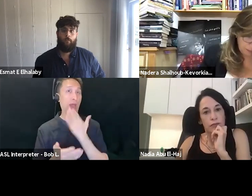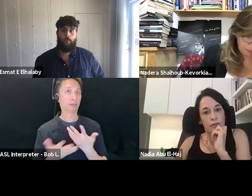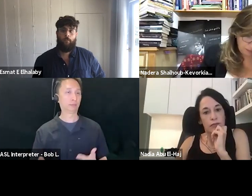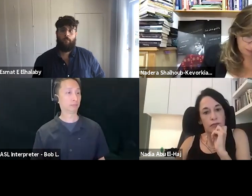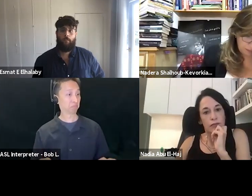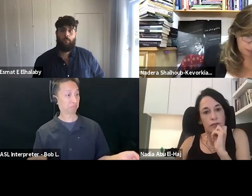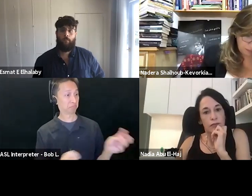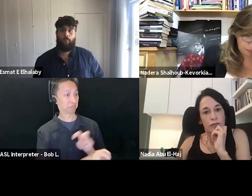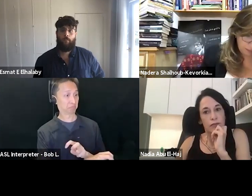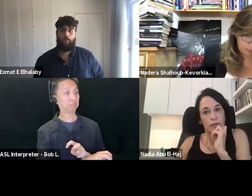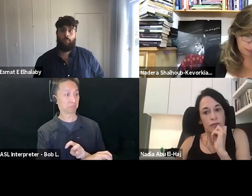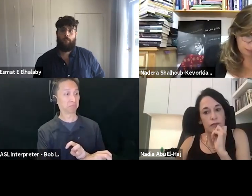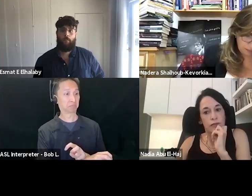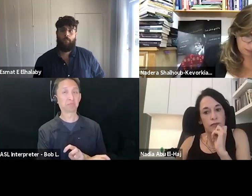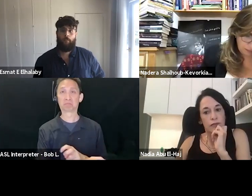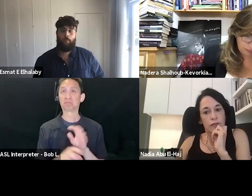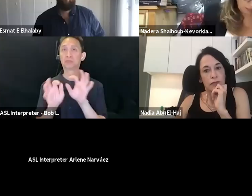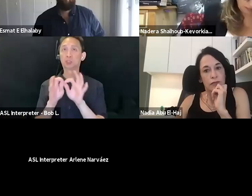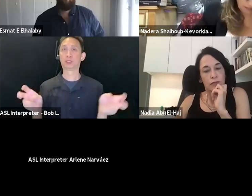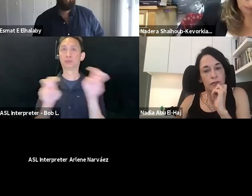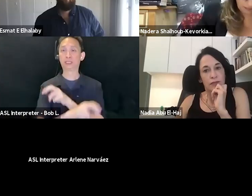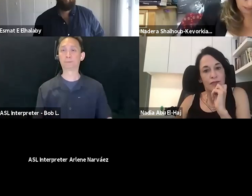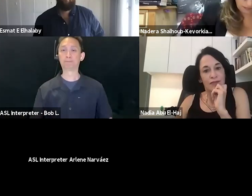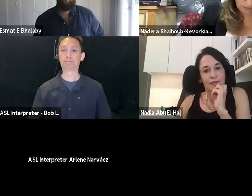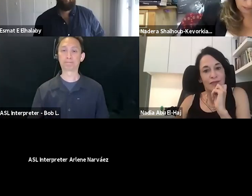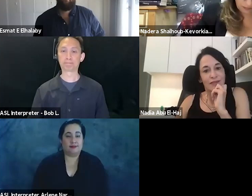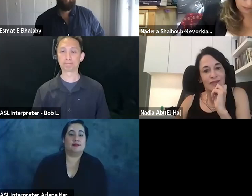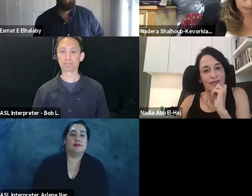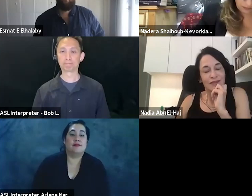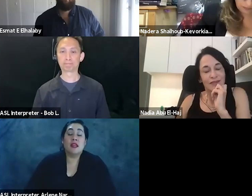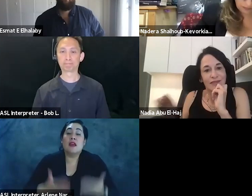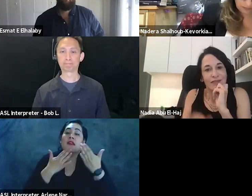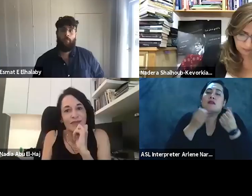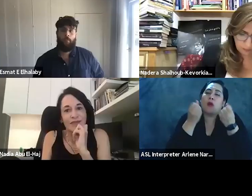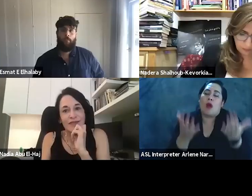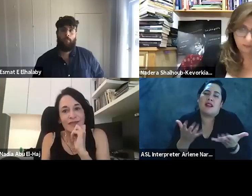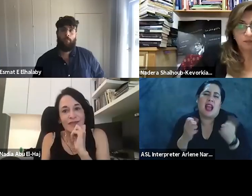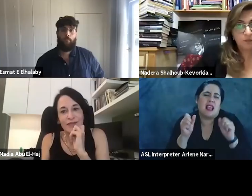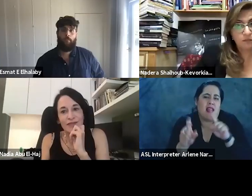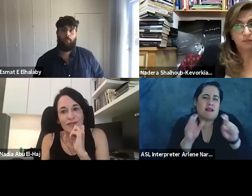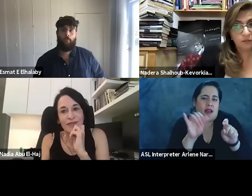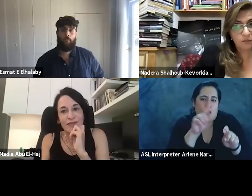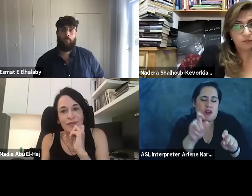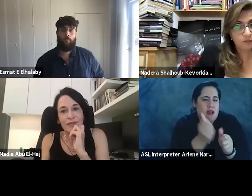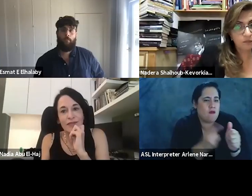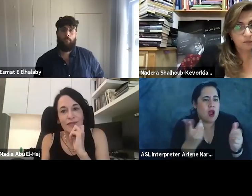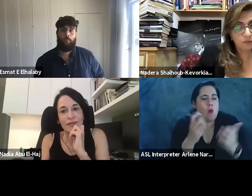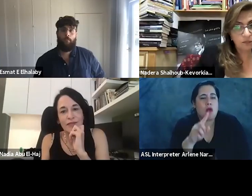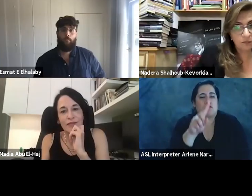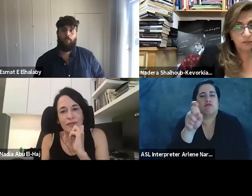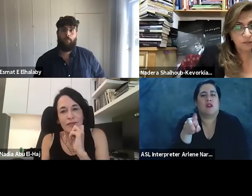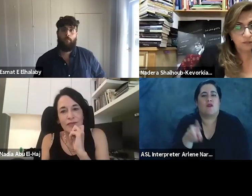Thank you very much. I could ask that question of everyone, but I want to pose a question from the audience